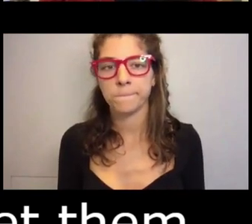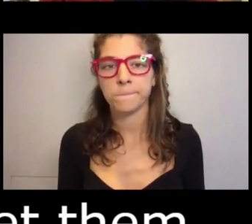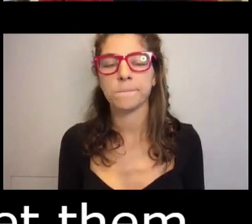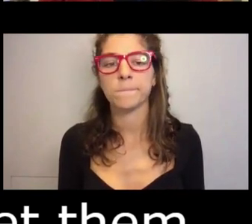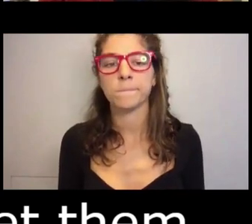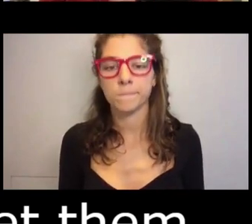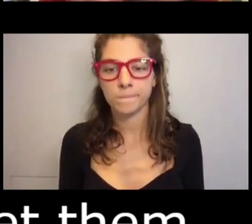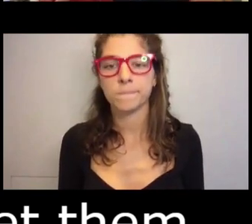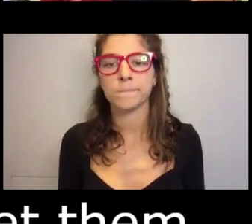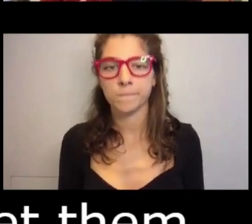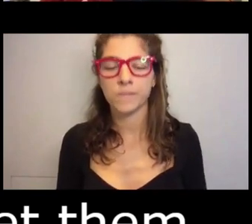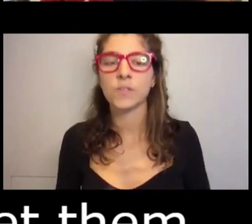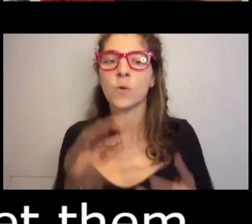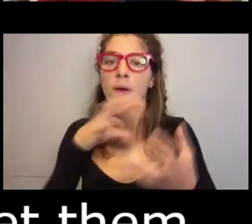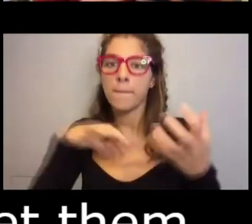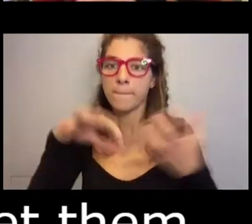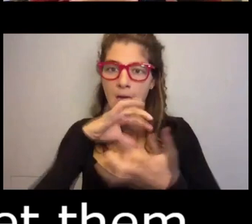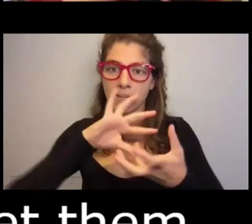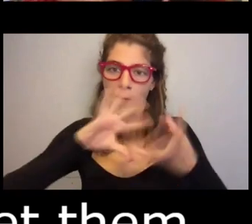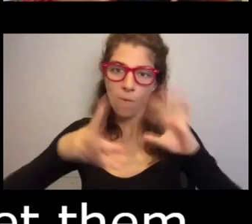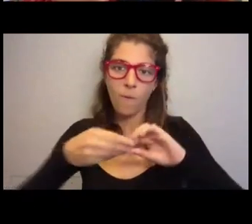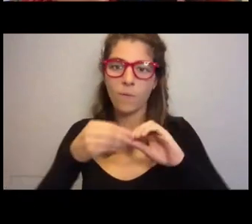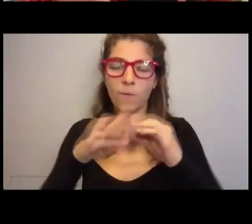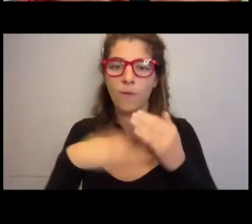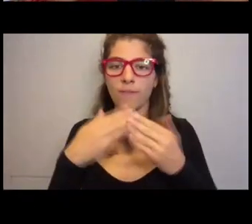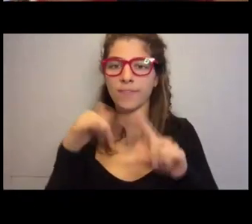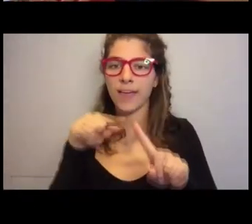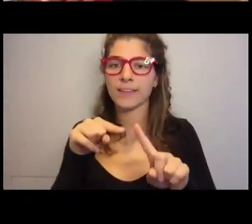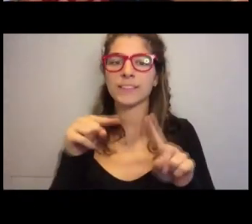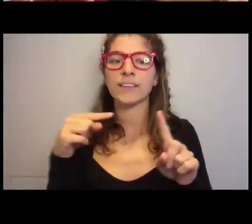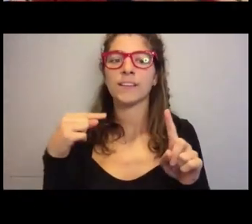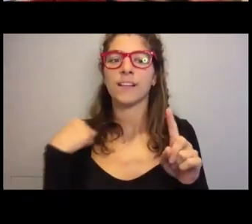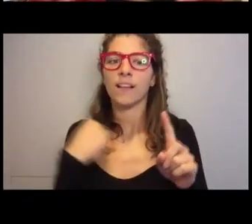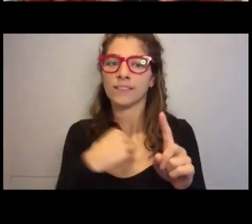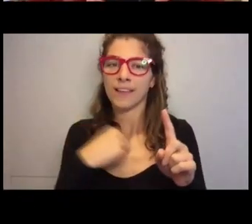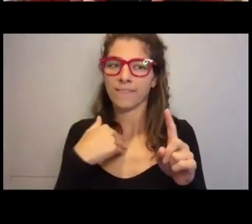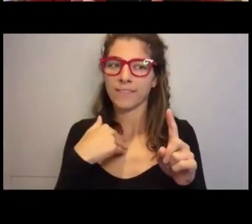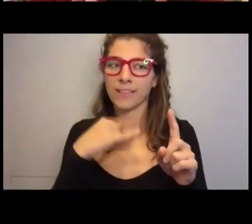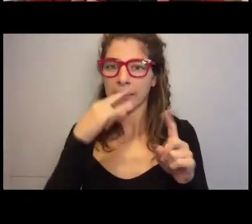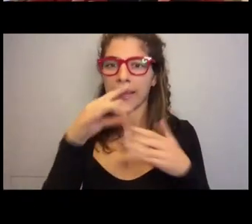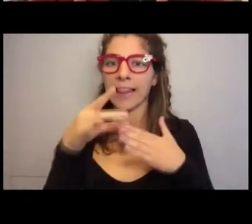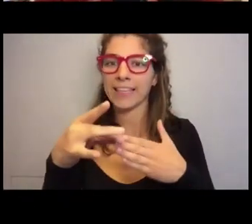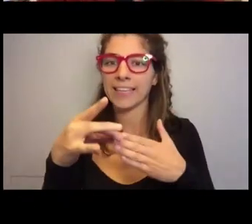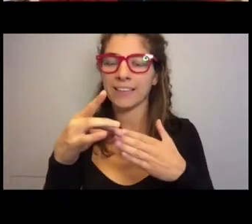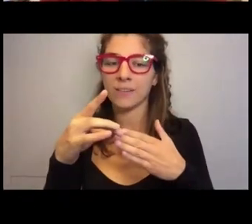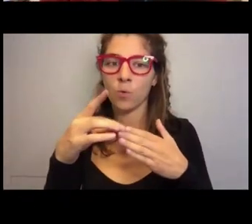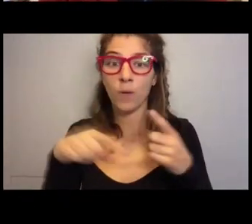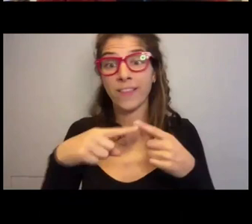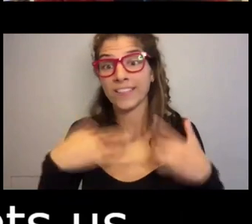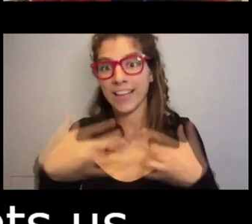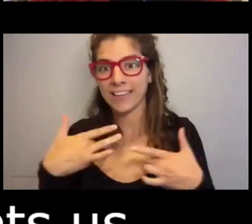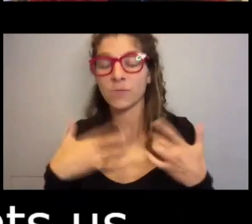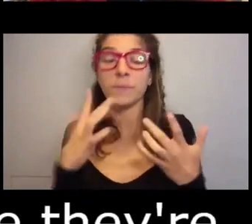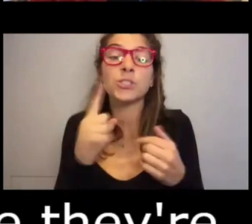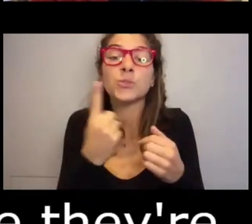So combining all of that, it lets us have the child lead where they're excited about. So maybe they're